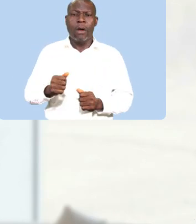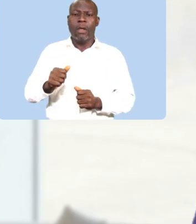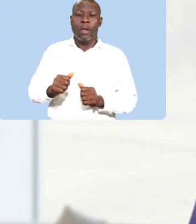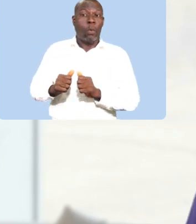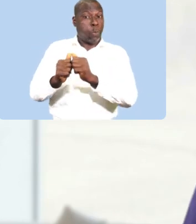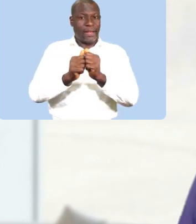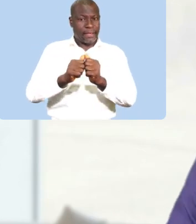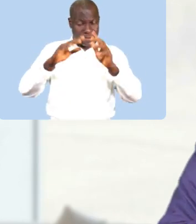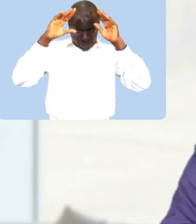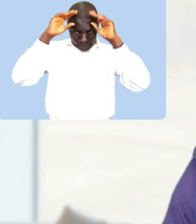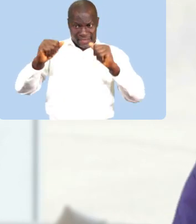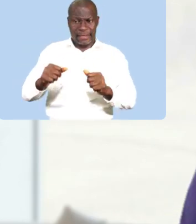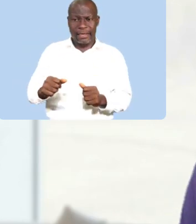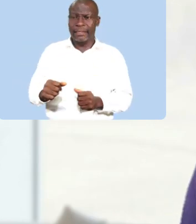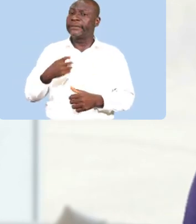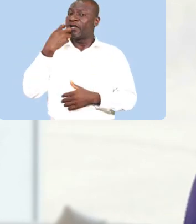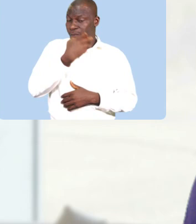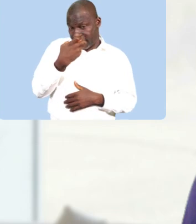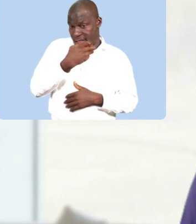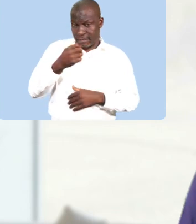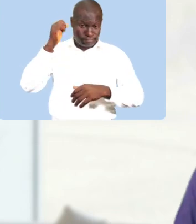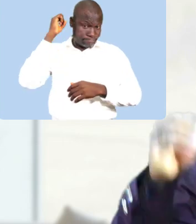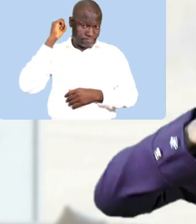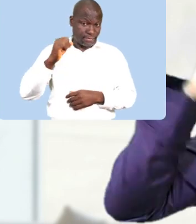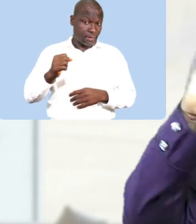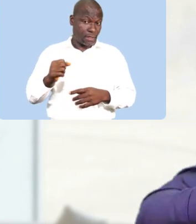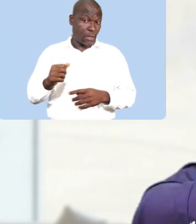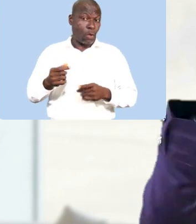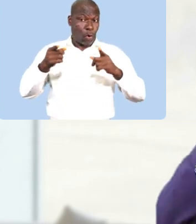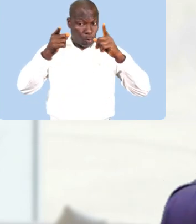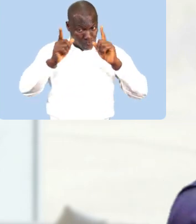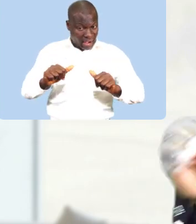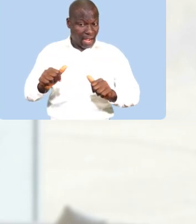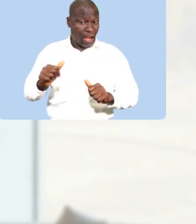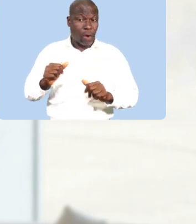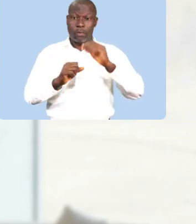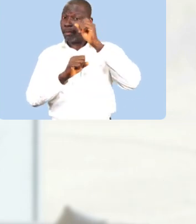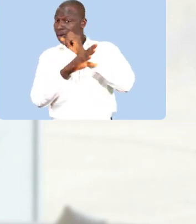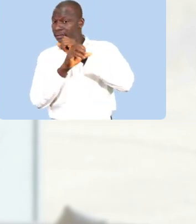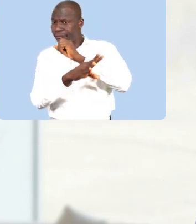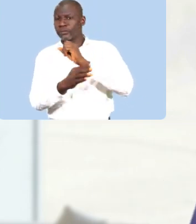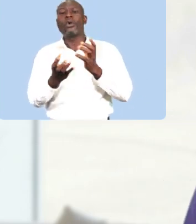campaign. Nasa mwa waka ya nise. Opasia sisa Omu Constitution. No?